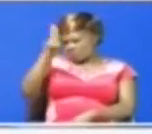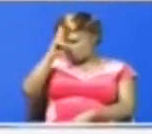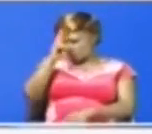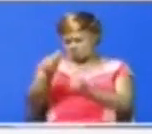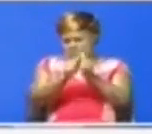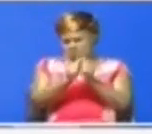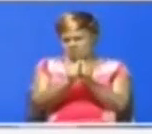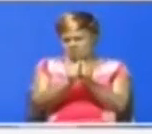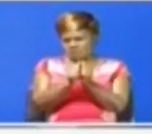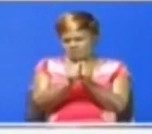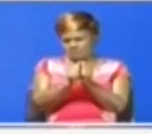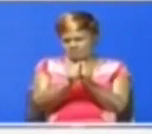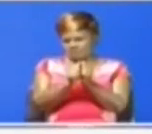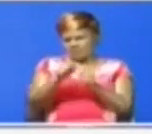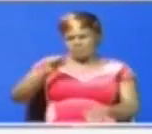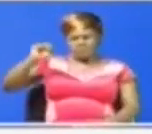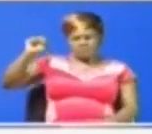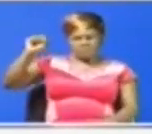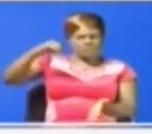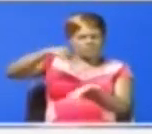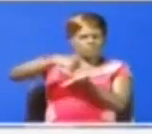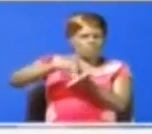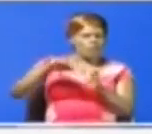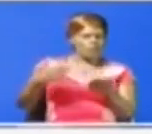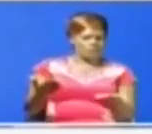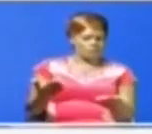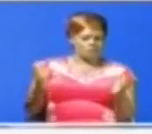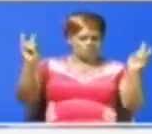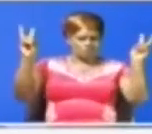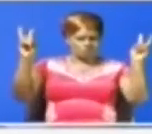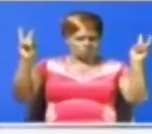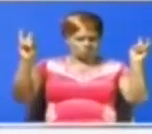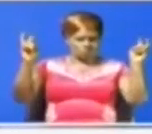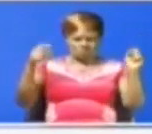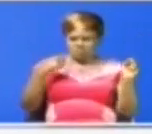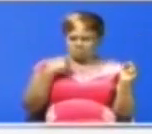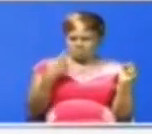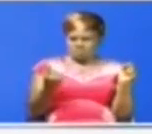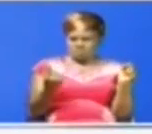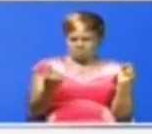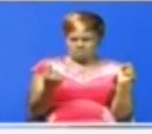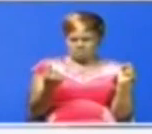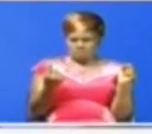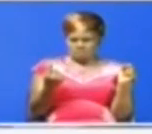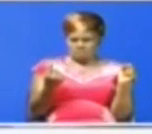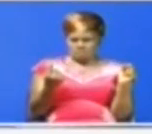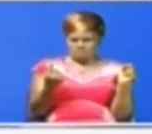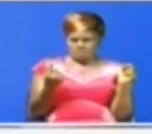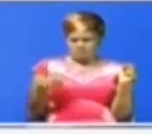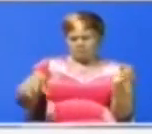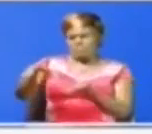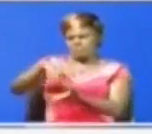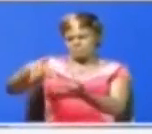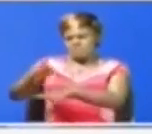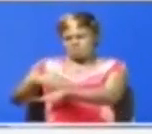kivipi ile siasa ningilia wapi? Siasa. Okay, kuna hii issue wanasemangati nini wanasemangati. Okay, yo hapa tuko mix. Kuna